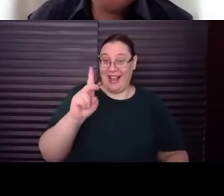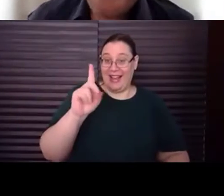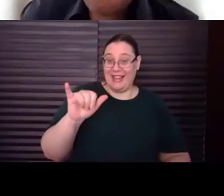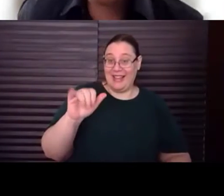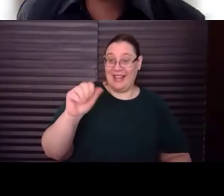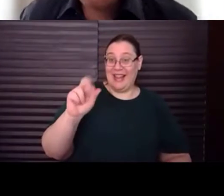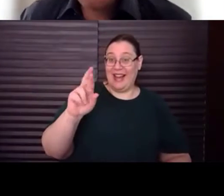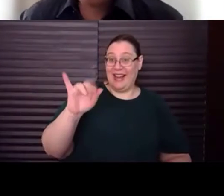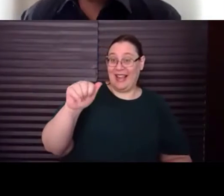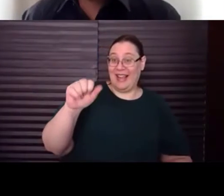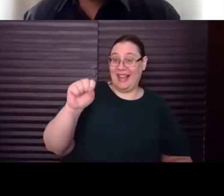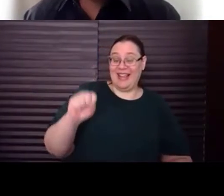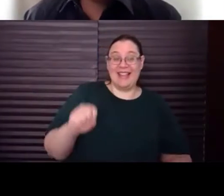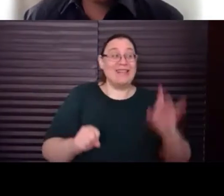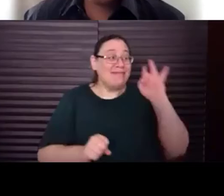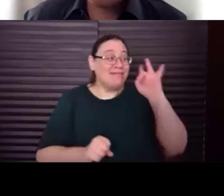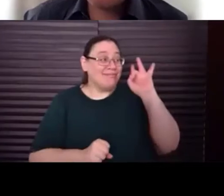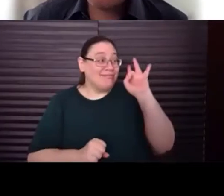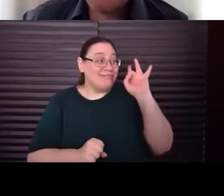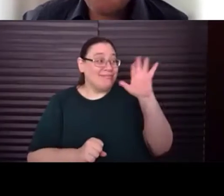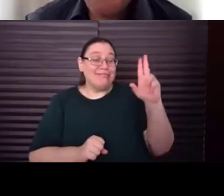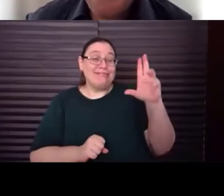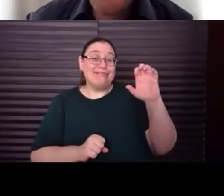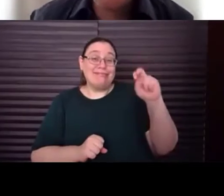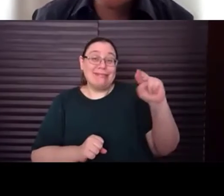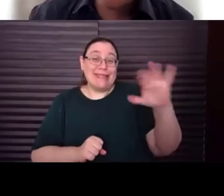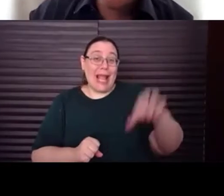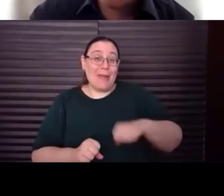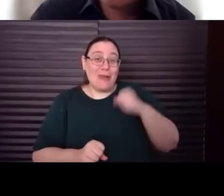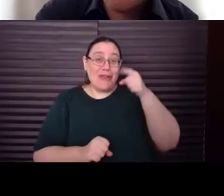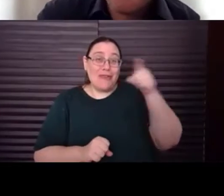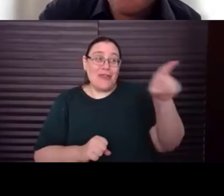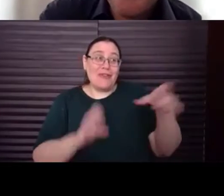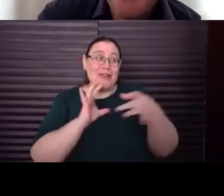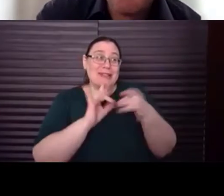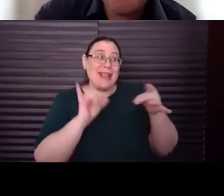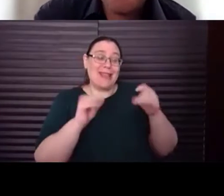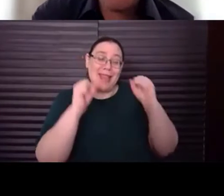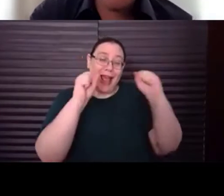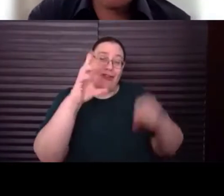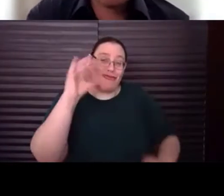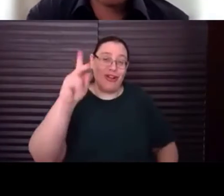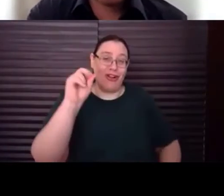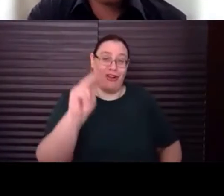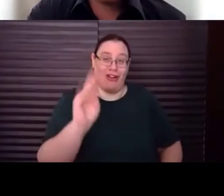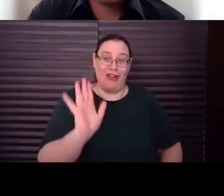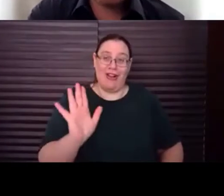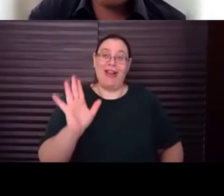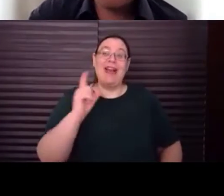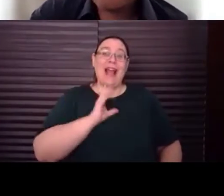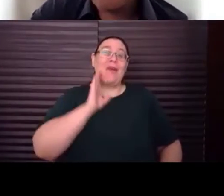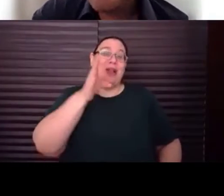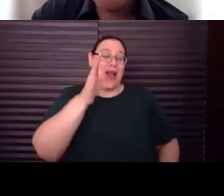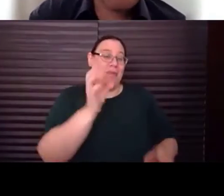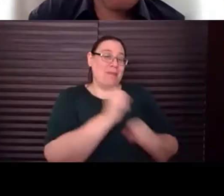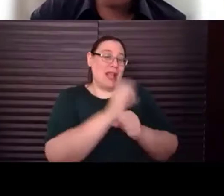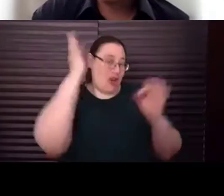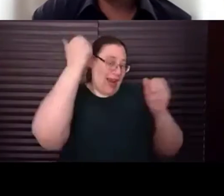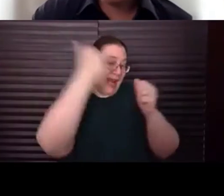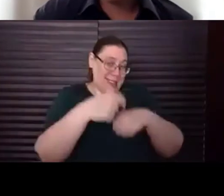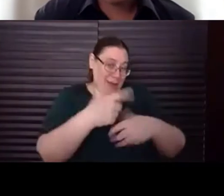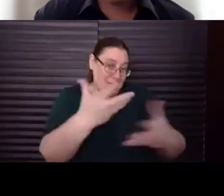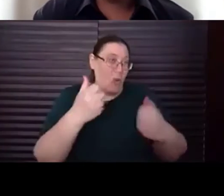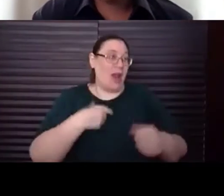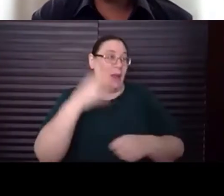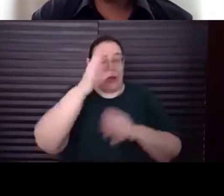Arias. Oh my God, Nick, I am so proud of you for doing that. Rock on. And I'll come over and do your hair anytime you need me to.